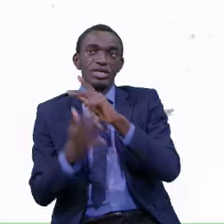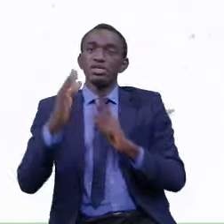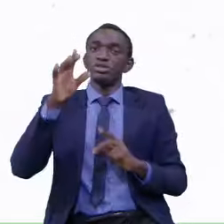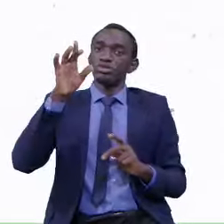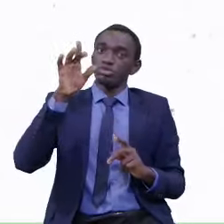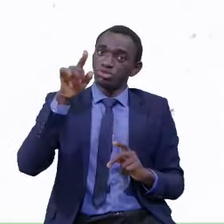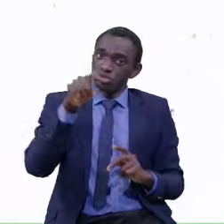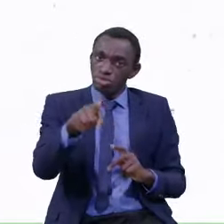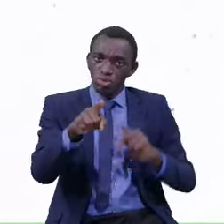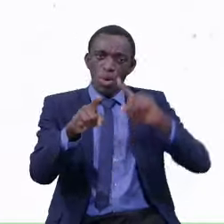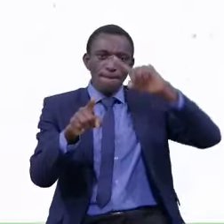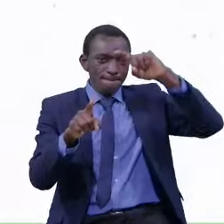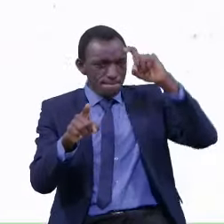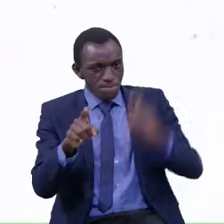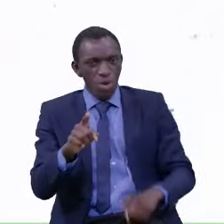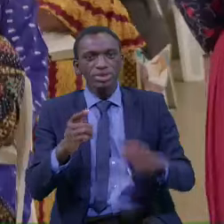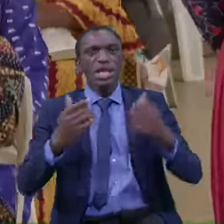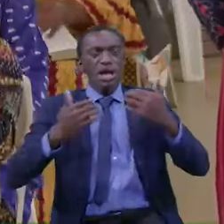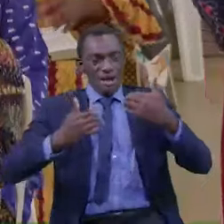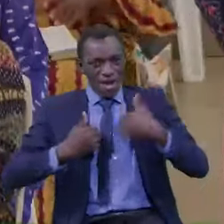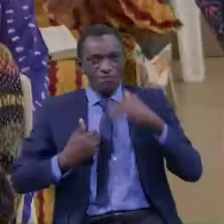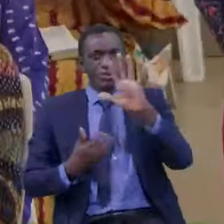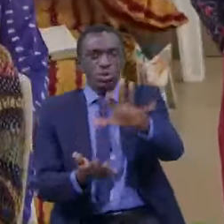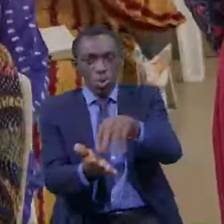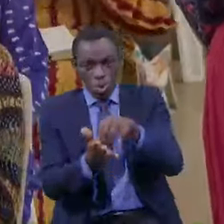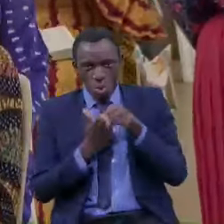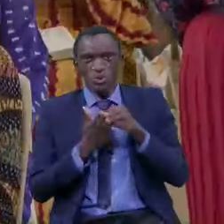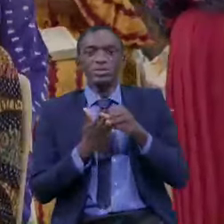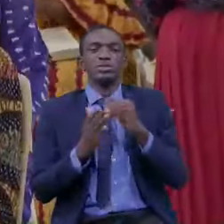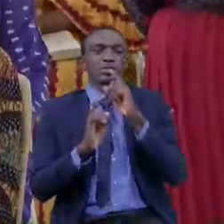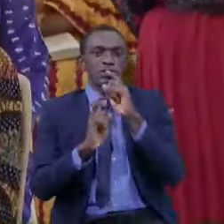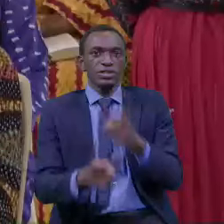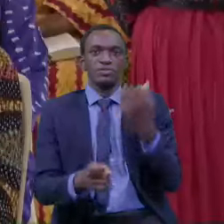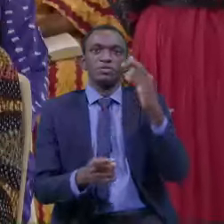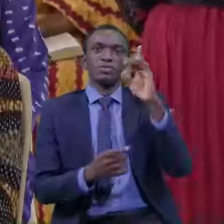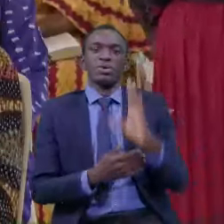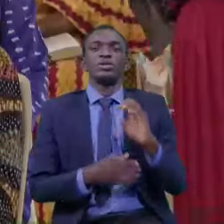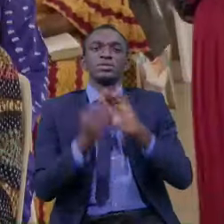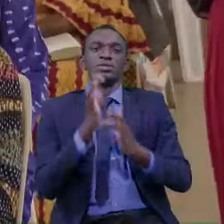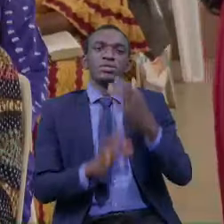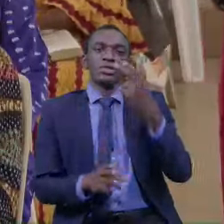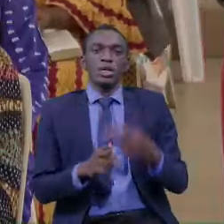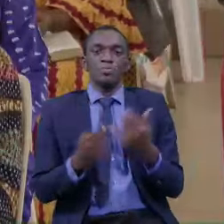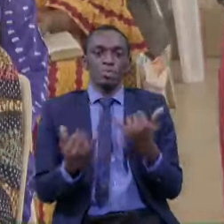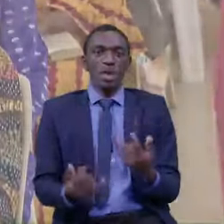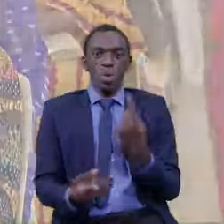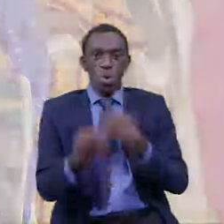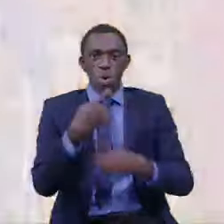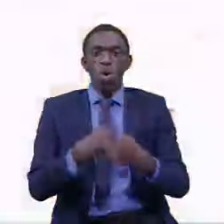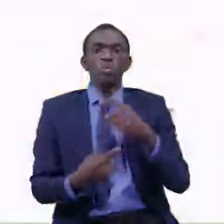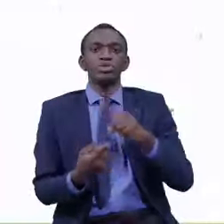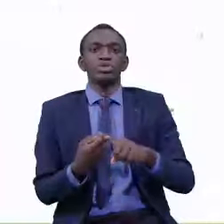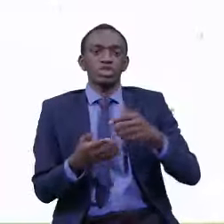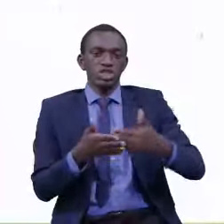must have your own portion. Now we come to the New Testament, and I look at